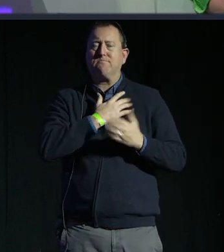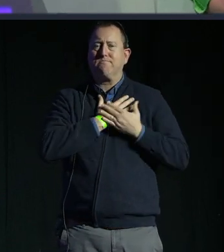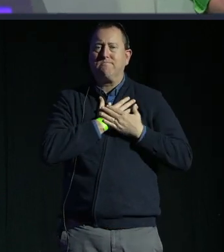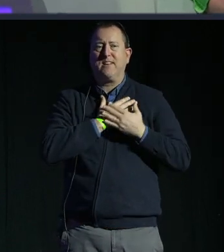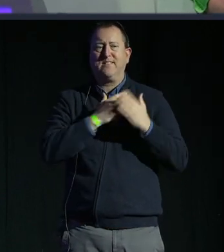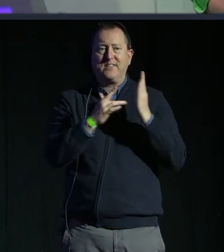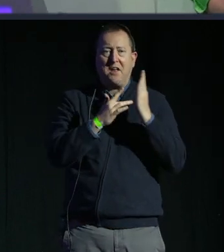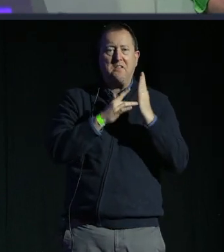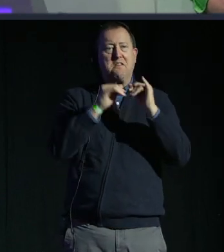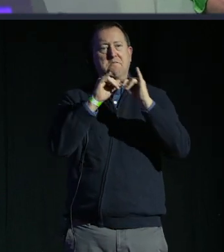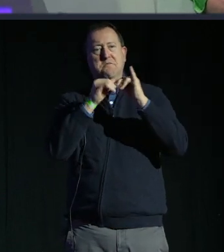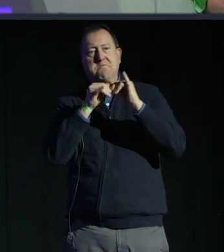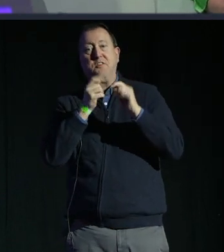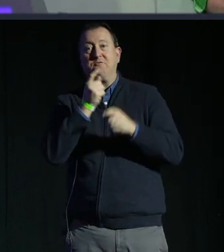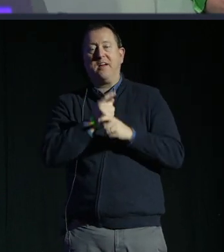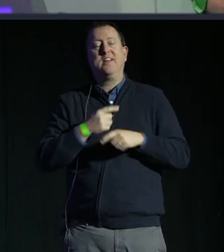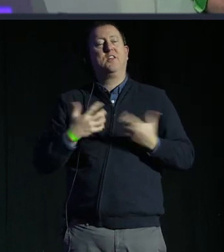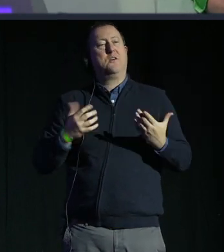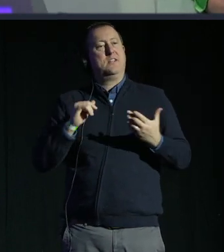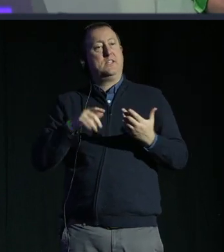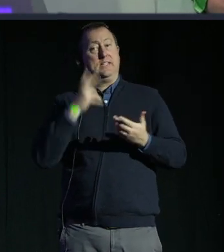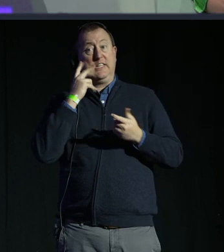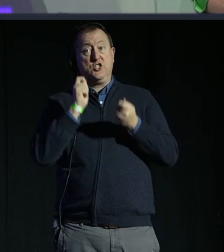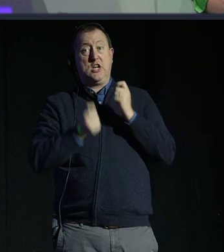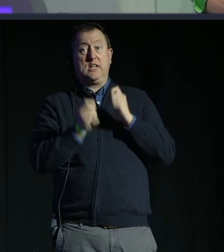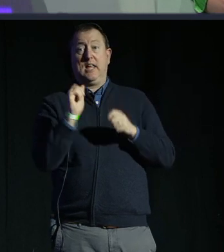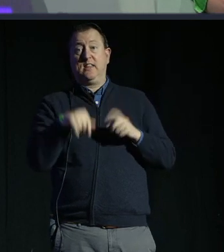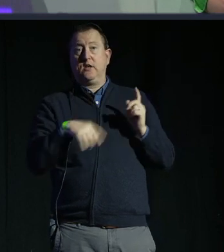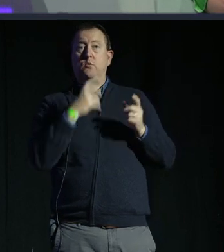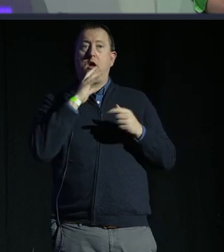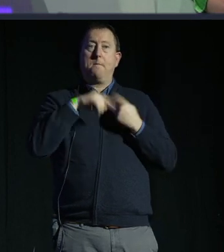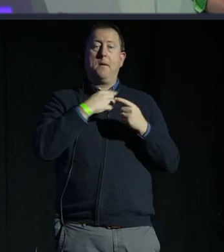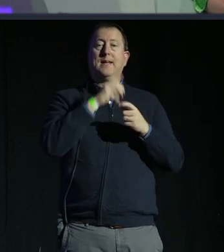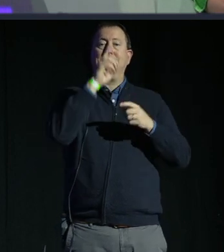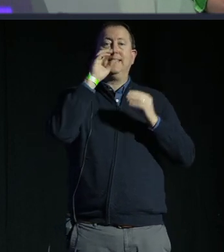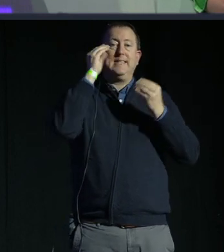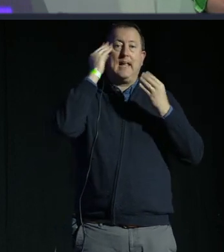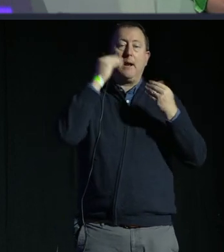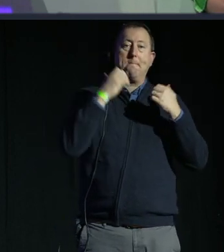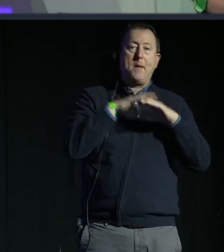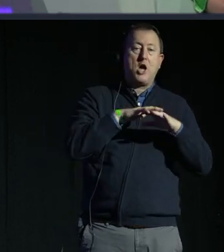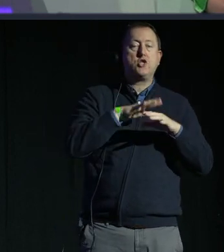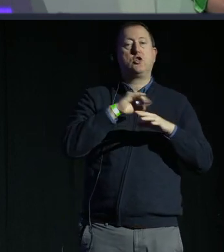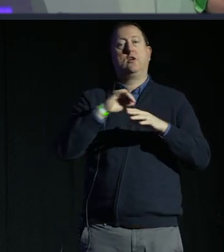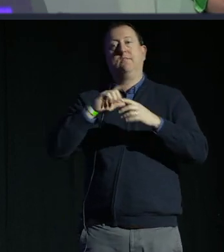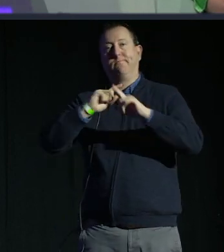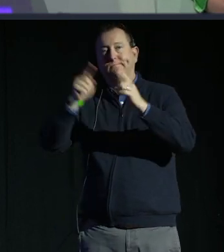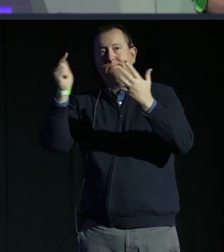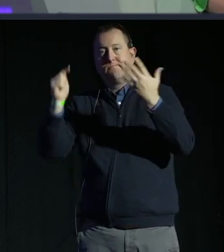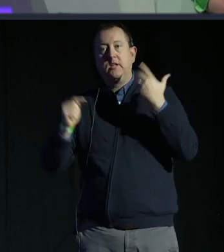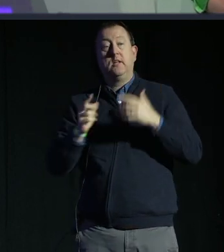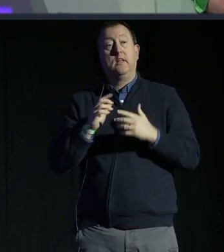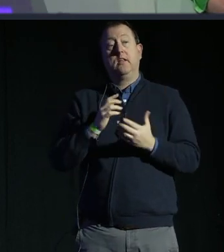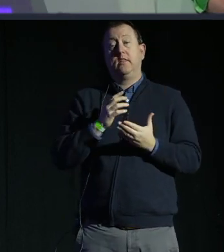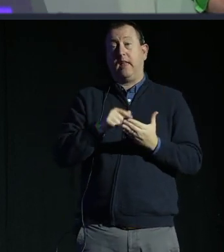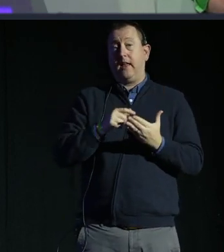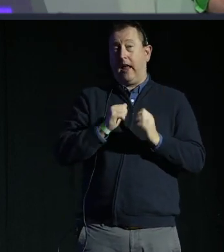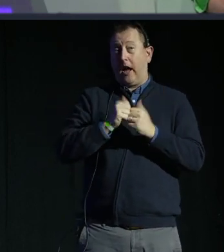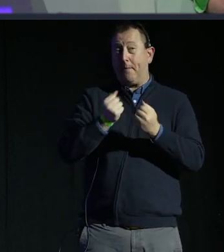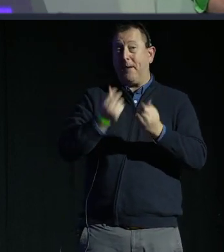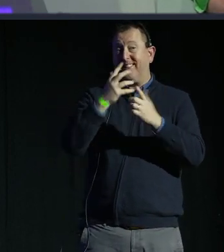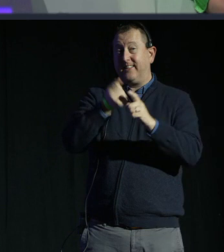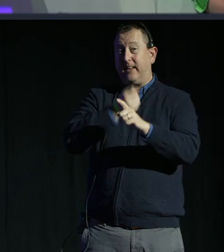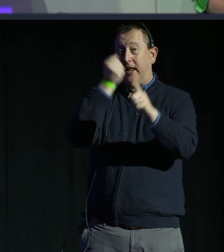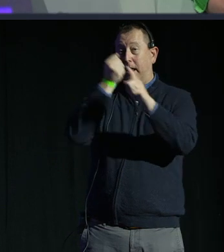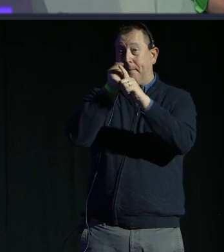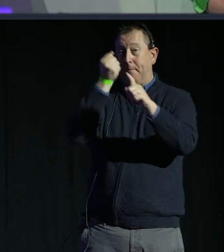here. Changes like this, like especially when we start to talk about data mesh and federation, the level of impact to the people in the